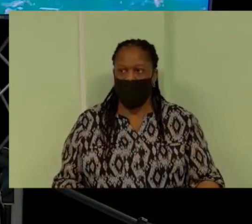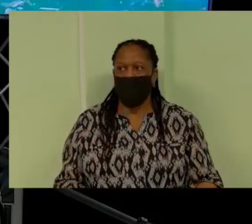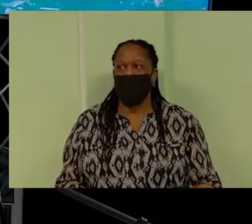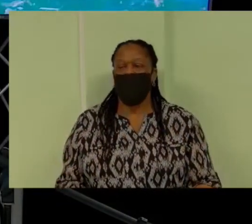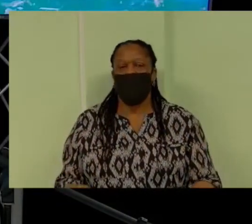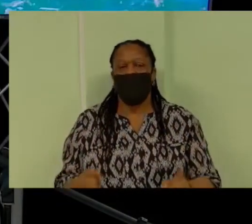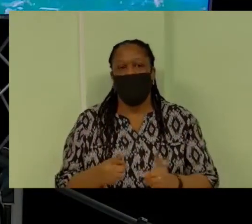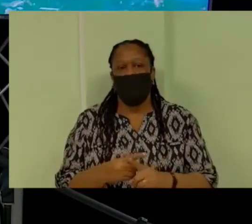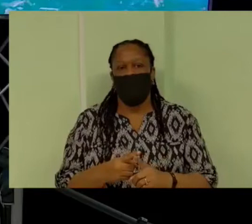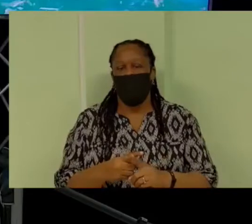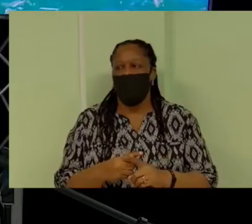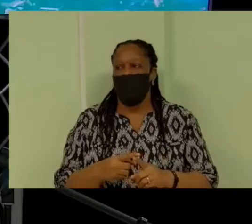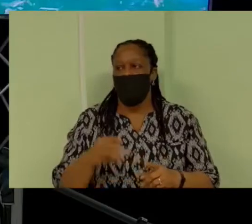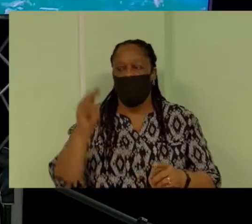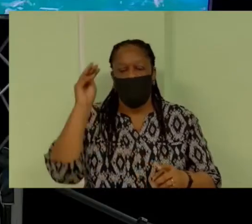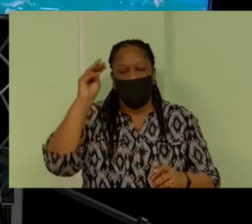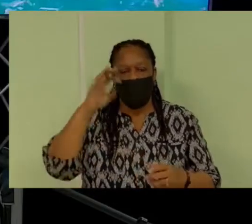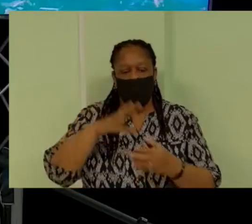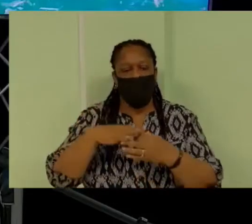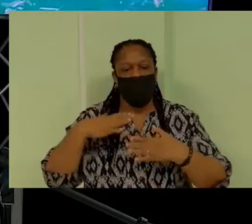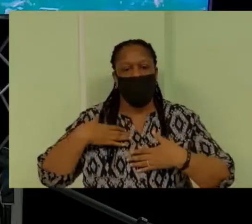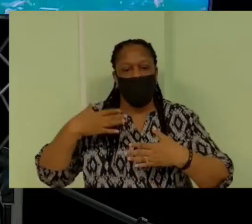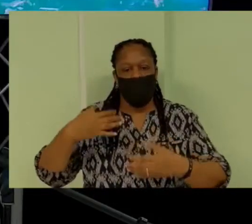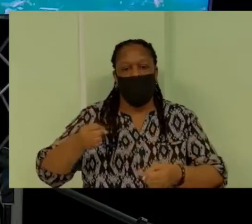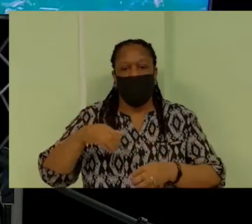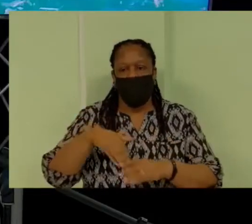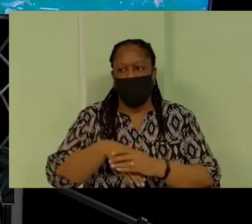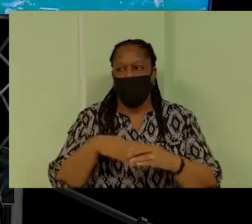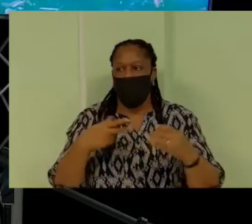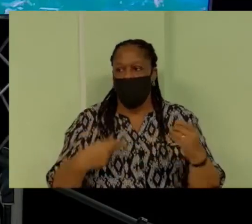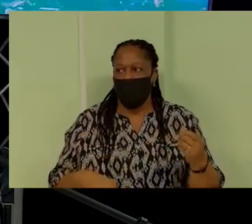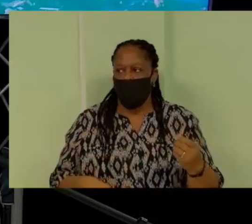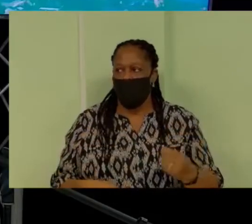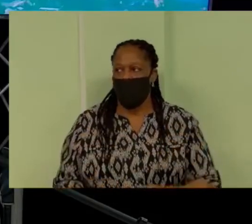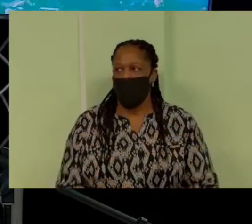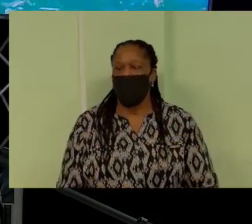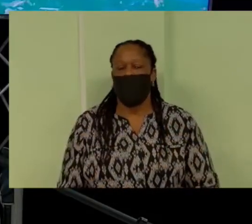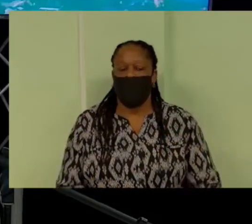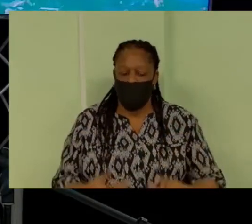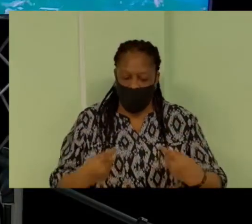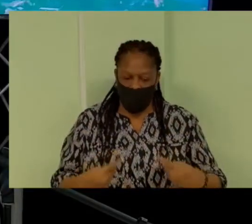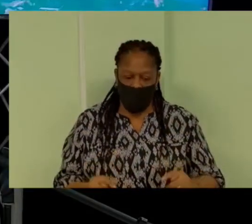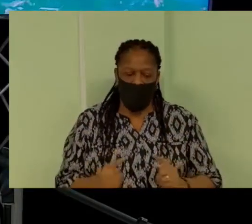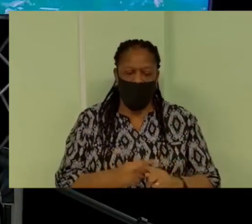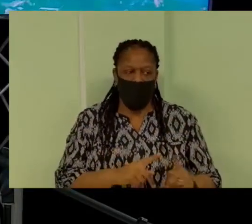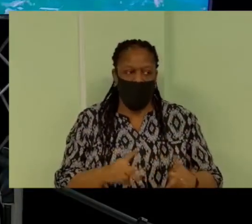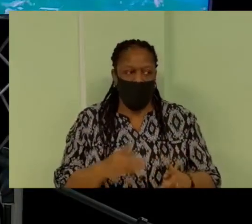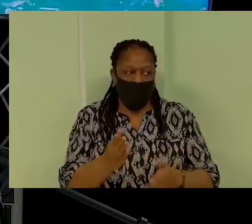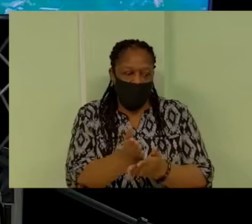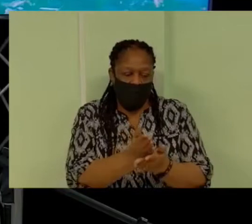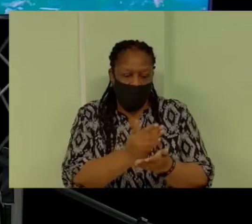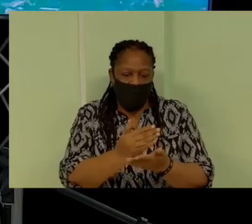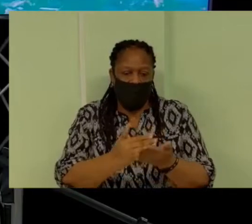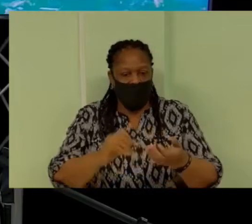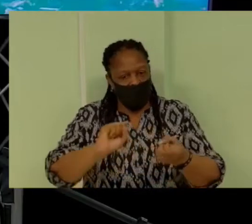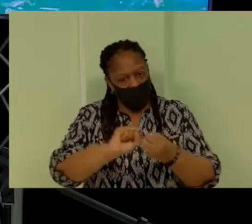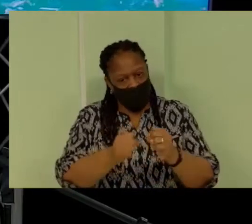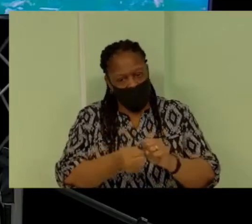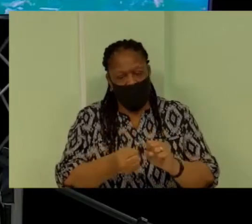to the Ministry of Health in St. Kitts. We are trying to do our part in the fight against